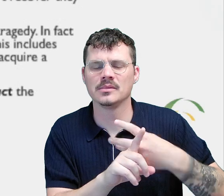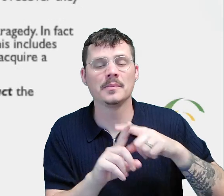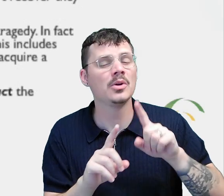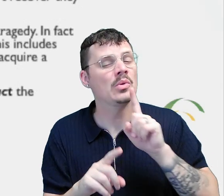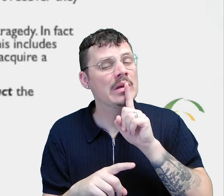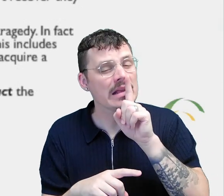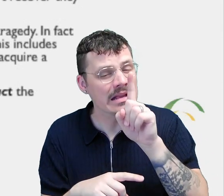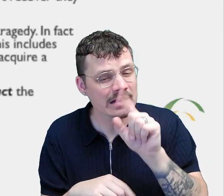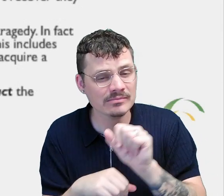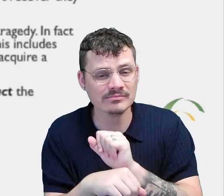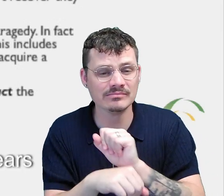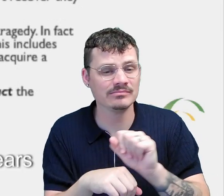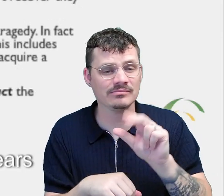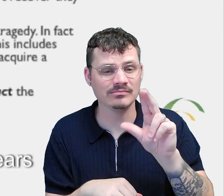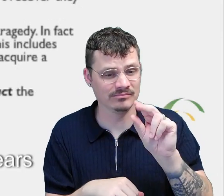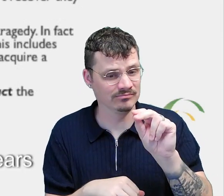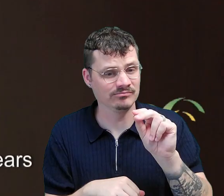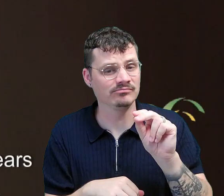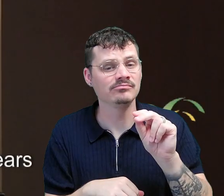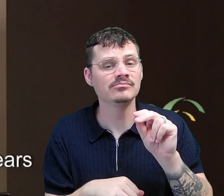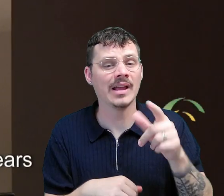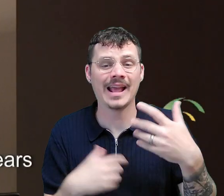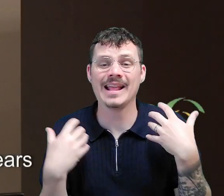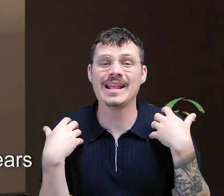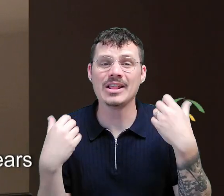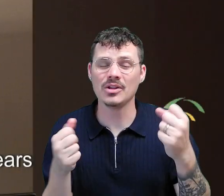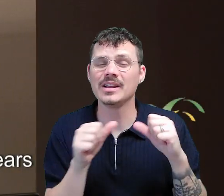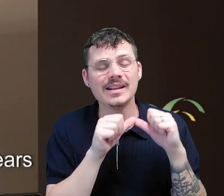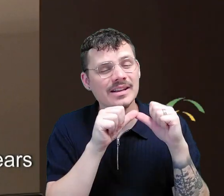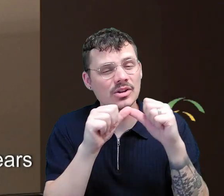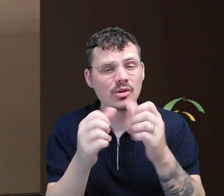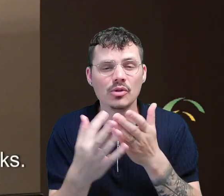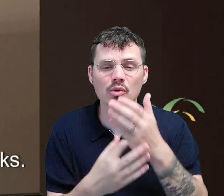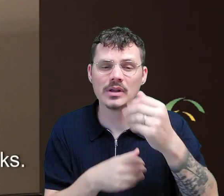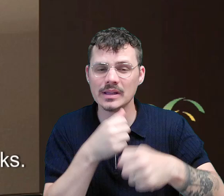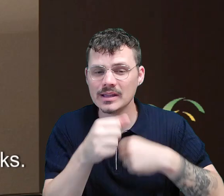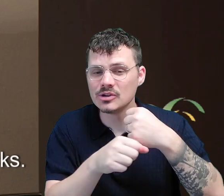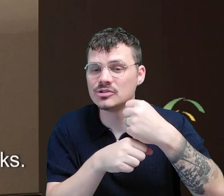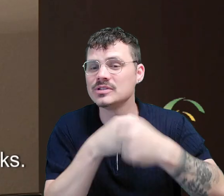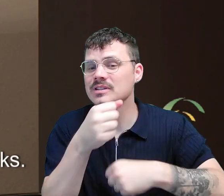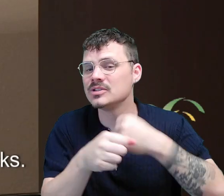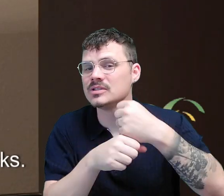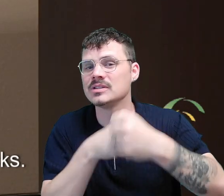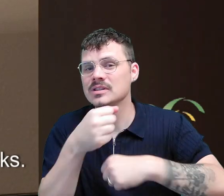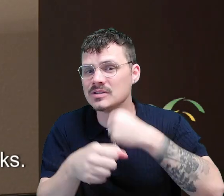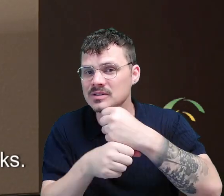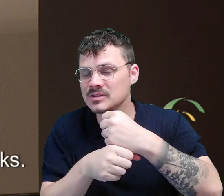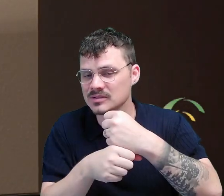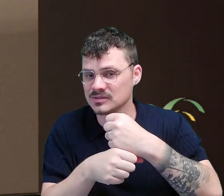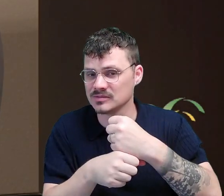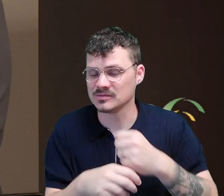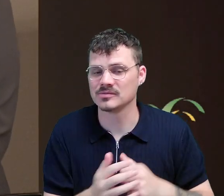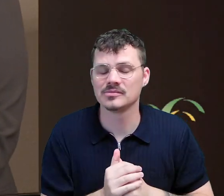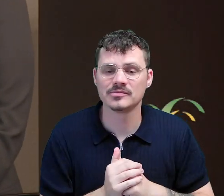But in fact, in reality, the healing continues for years and years and years, barring